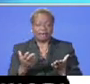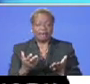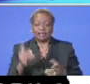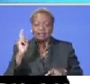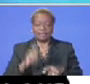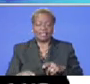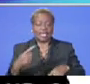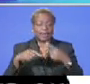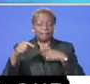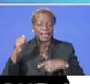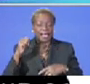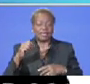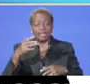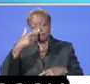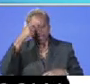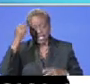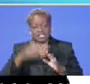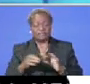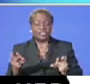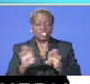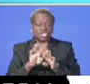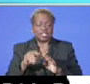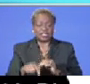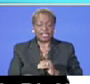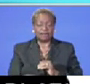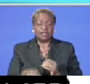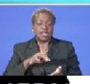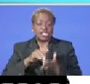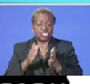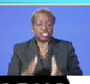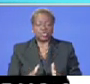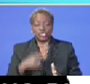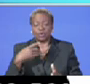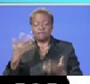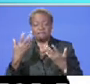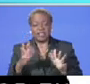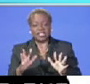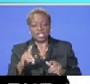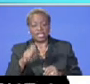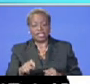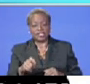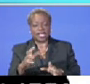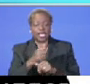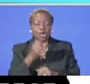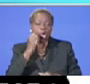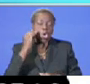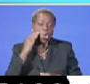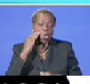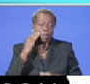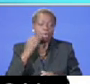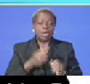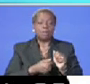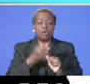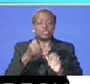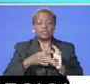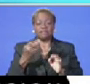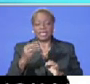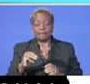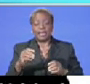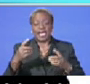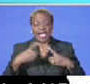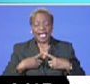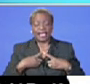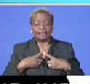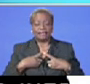shutdown. There are students whose classes are now finished and they needed to get home. A lot of them had return tickets